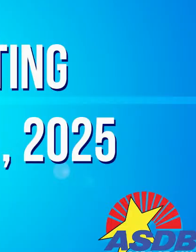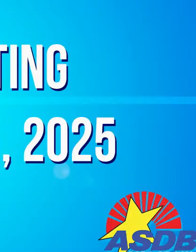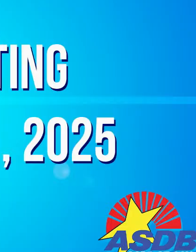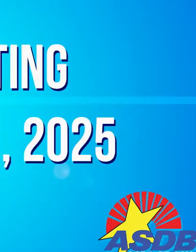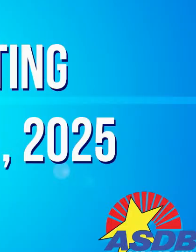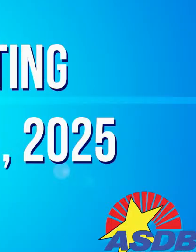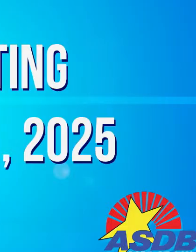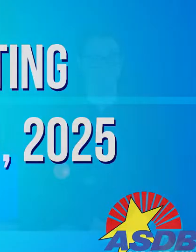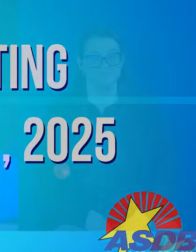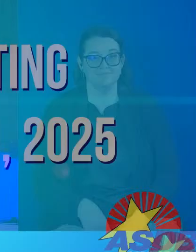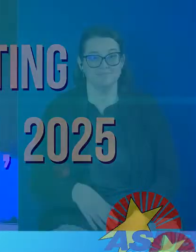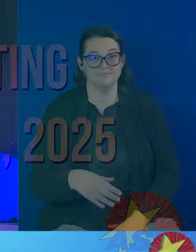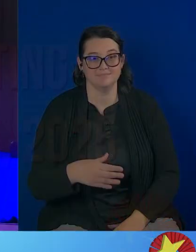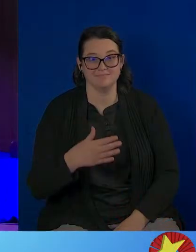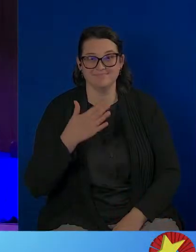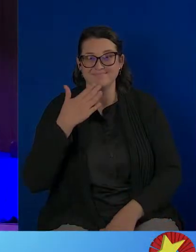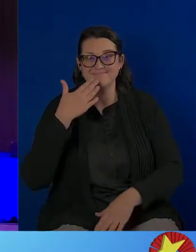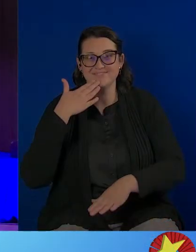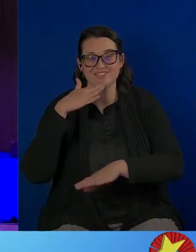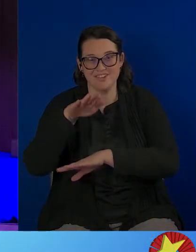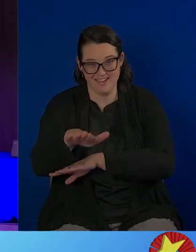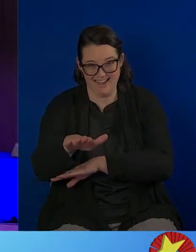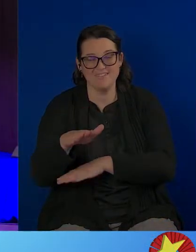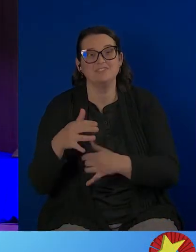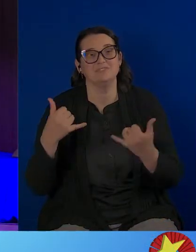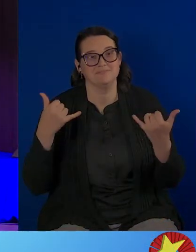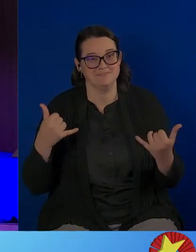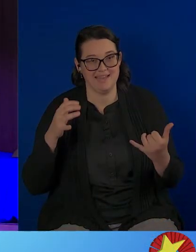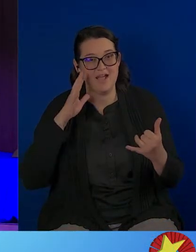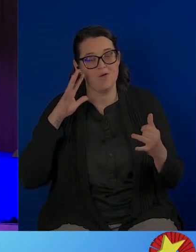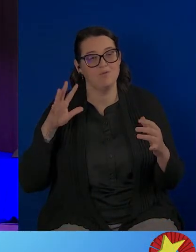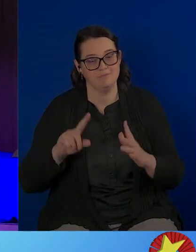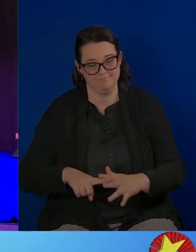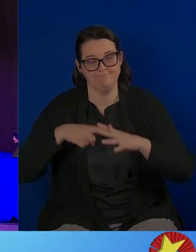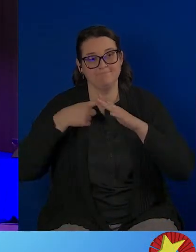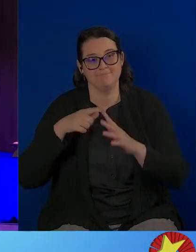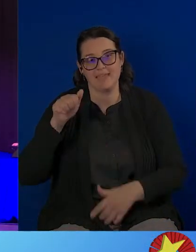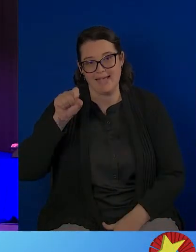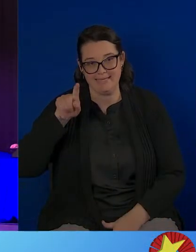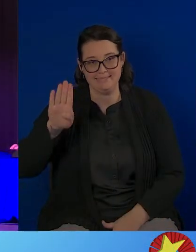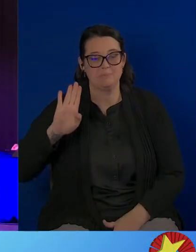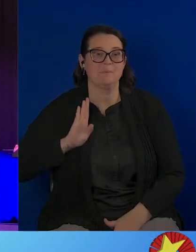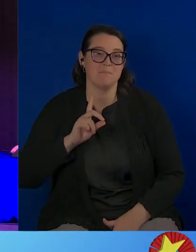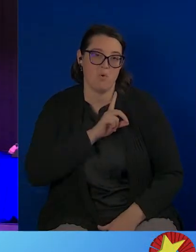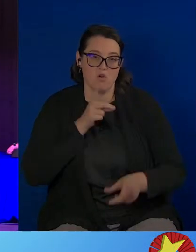To the order of the meeting of the ASDB Board of Directors. It's 4 o'clock.